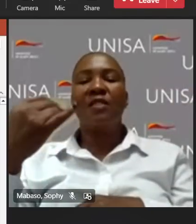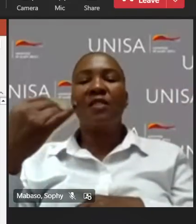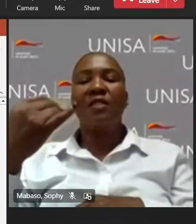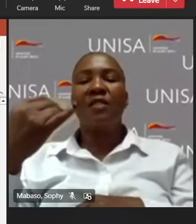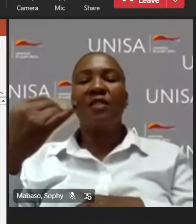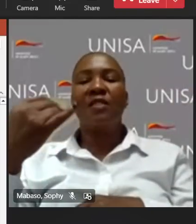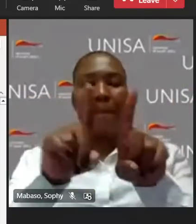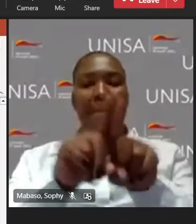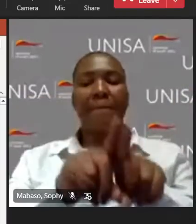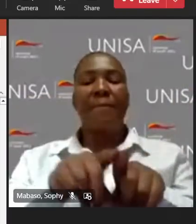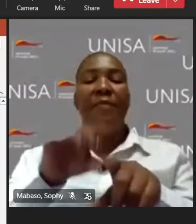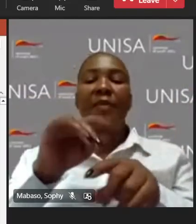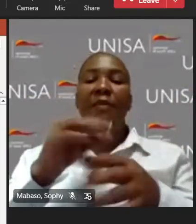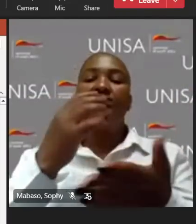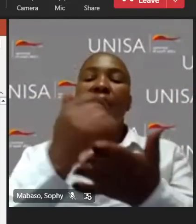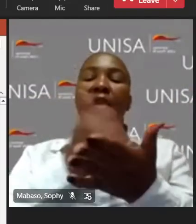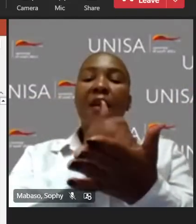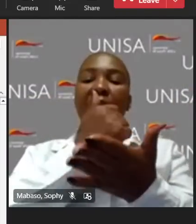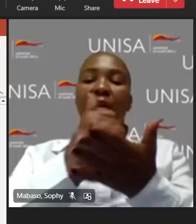If you register